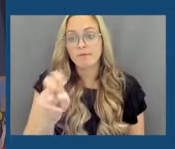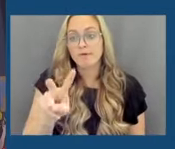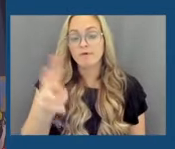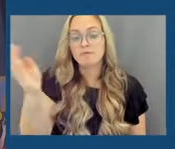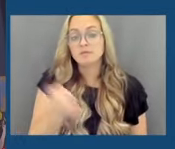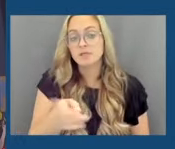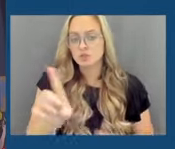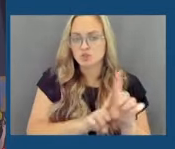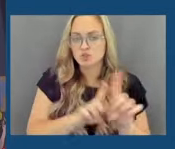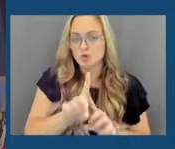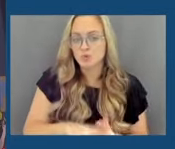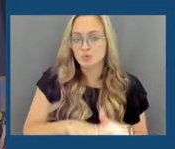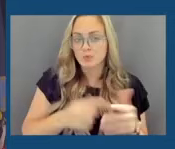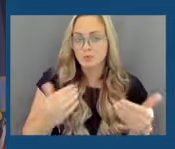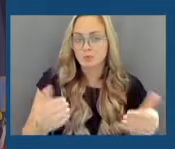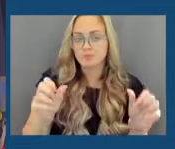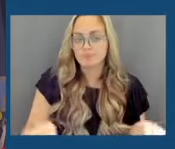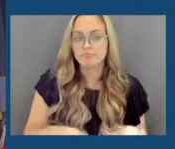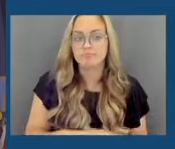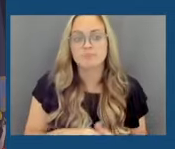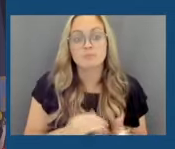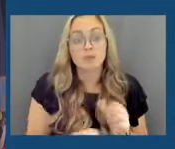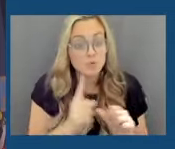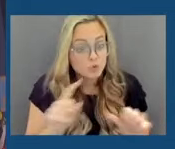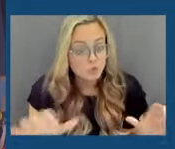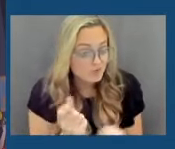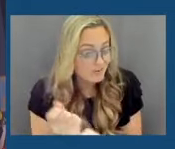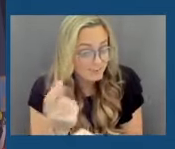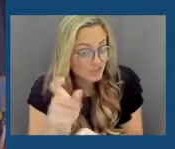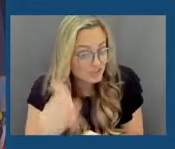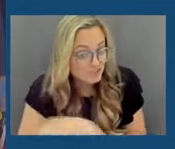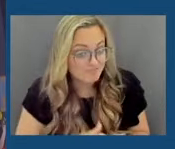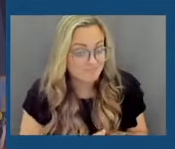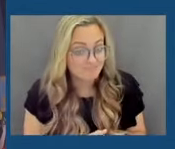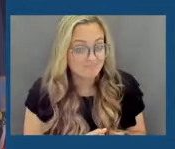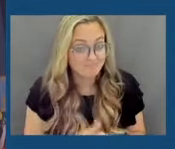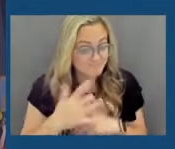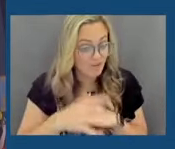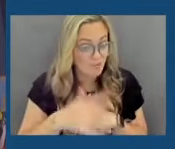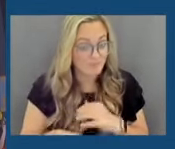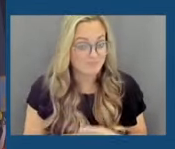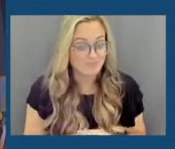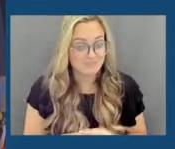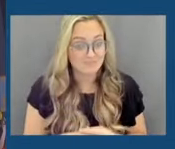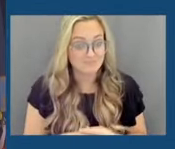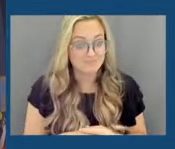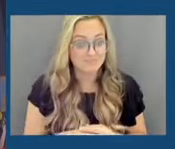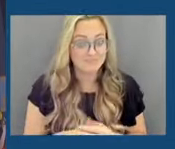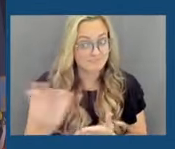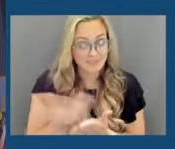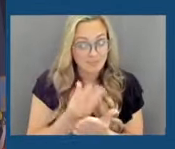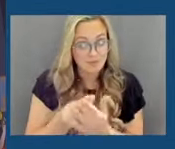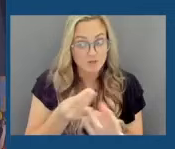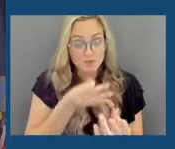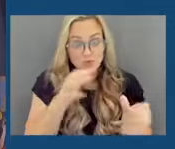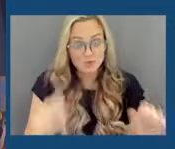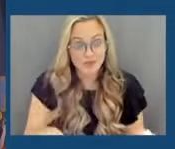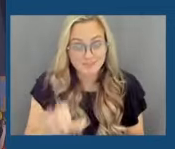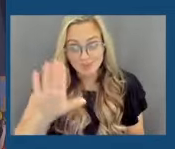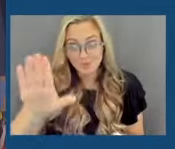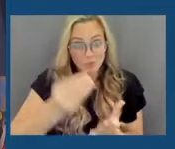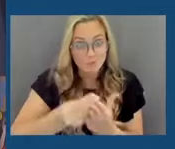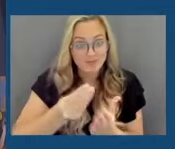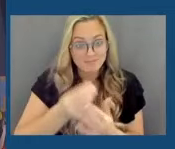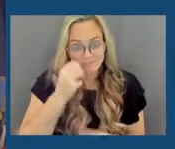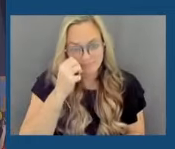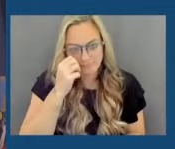ny.gov/STAR to get started. So everybody should do it for next year. It's available. Get that money as soon as you can. It's yours. And